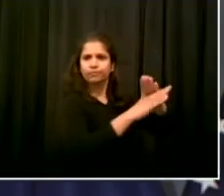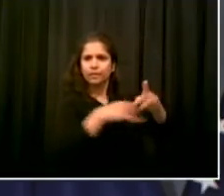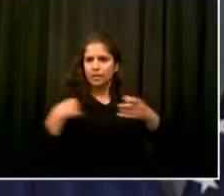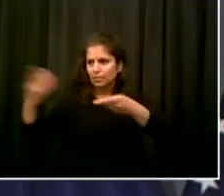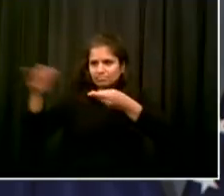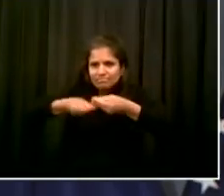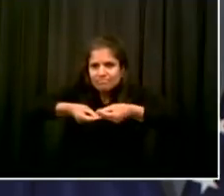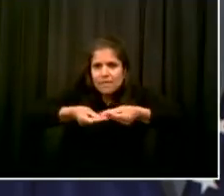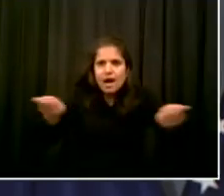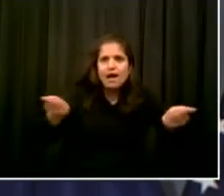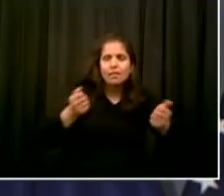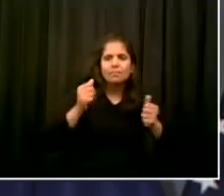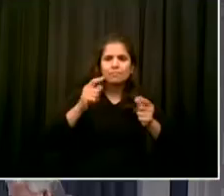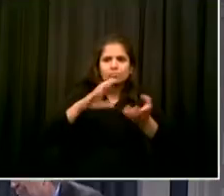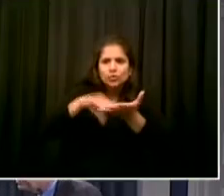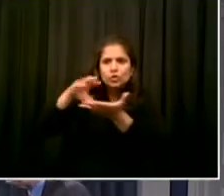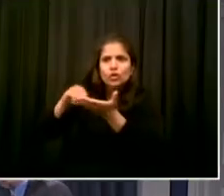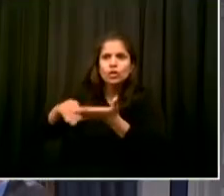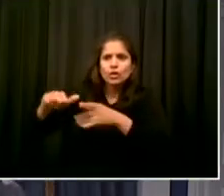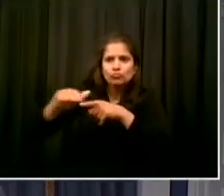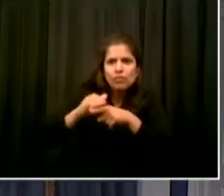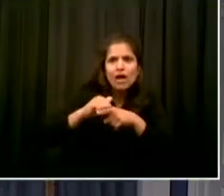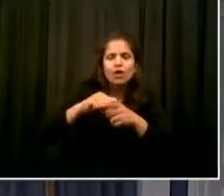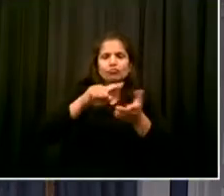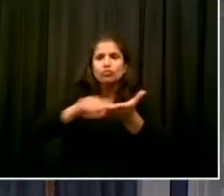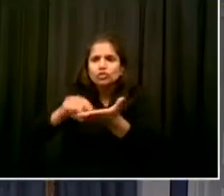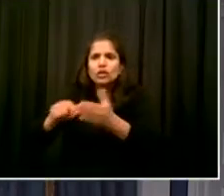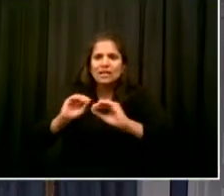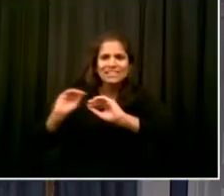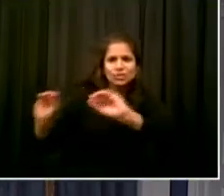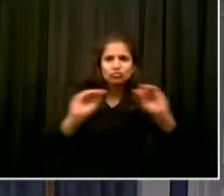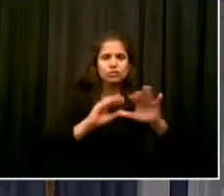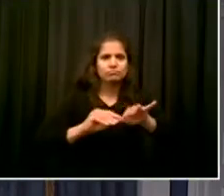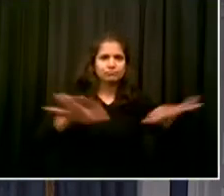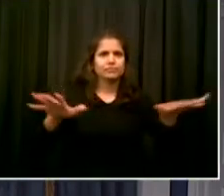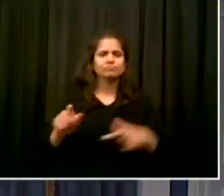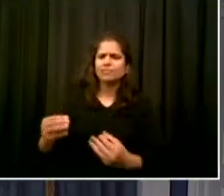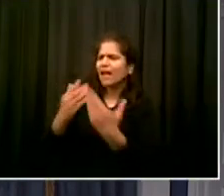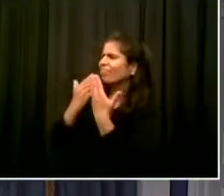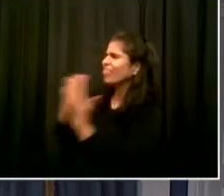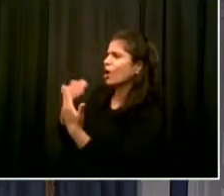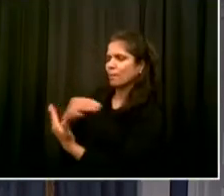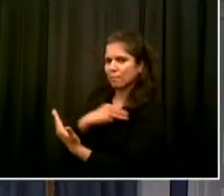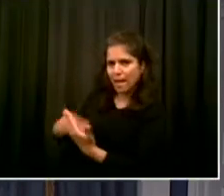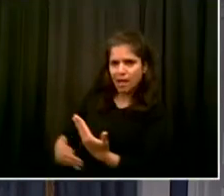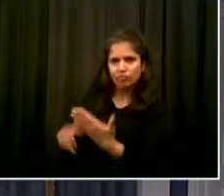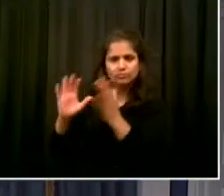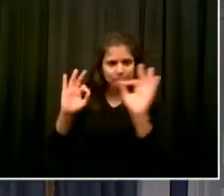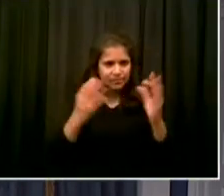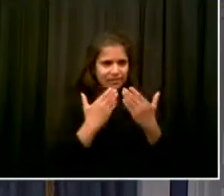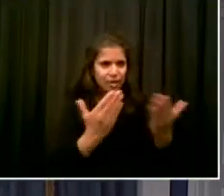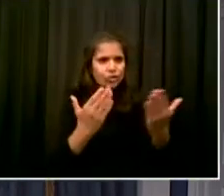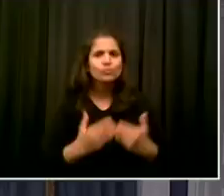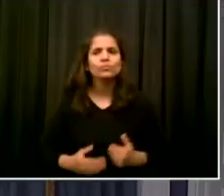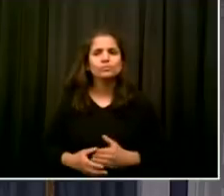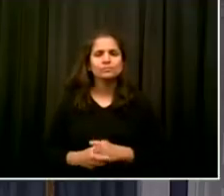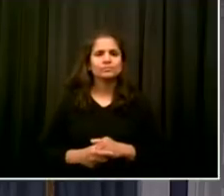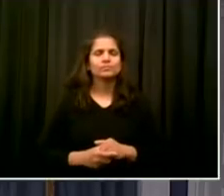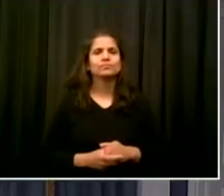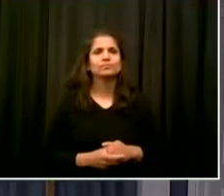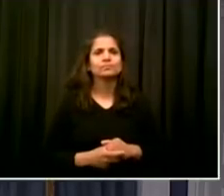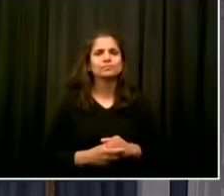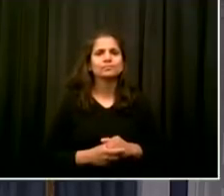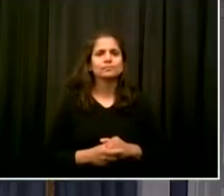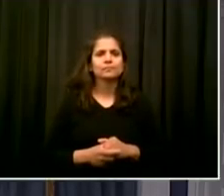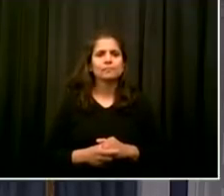Thank you. Thank you very much. Thank you. I want just everyone to hear, before you hear